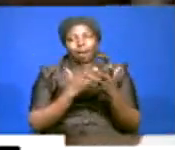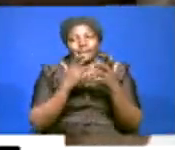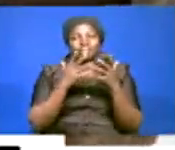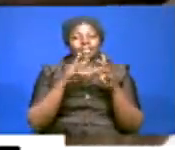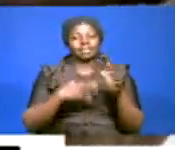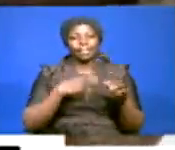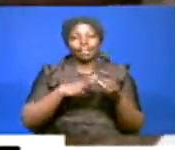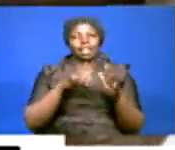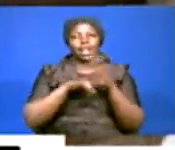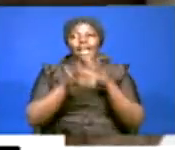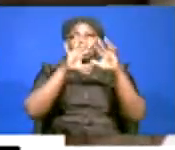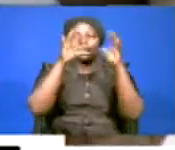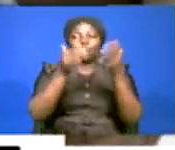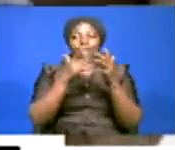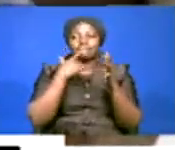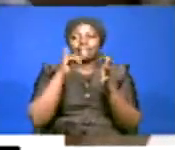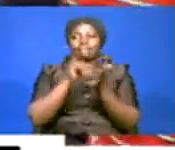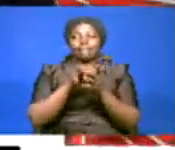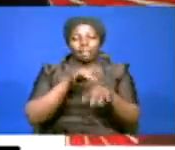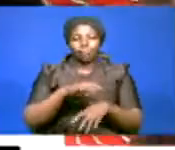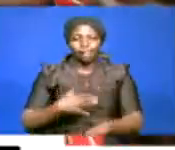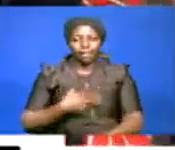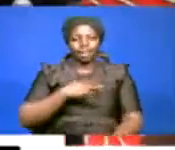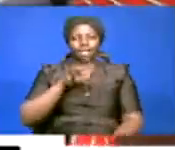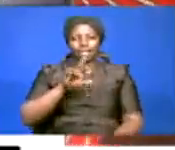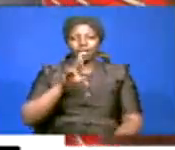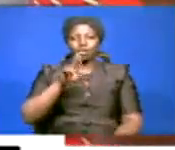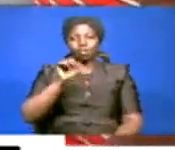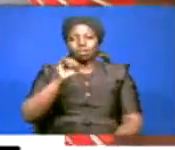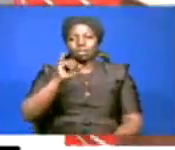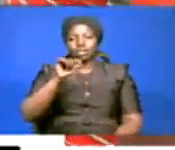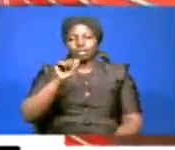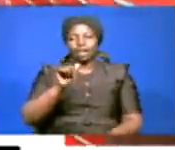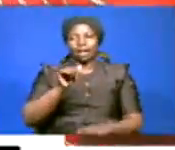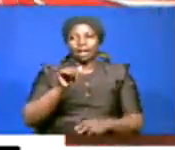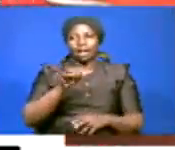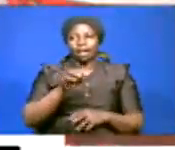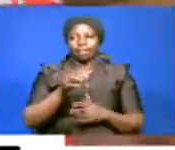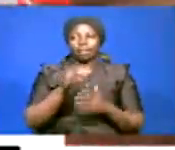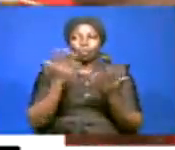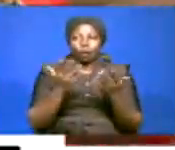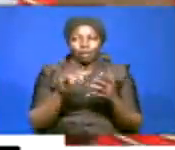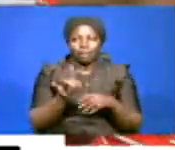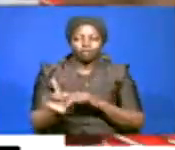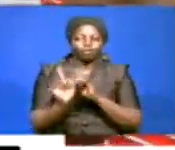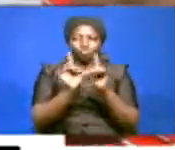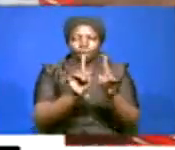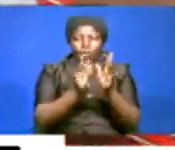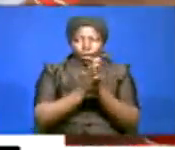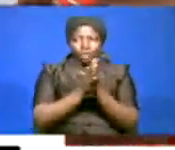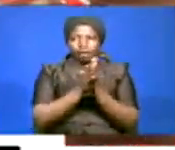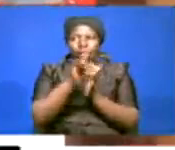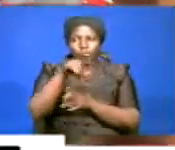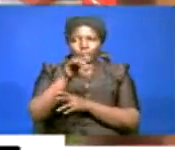she said while visiting Rusinga Island in Homa Bay County, where she was accompanied by State Department of Tourism Principal Secretary John